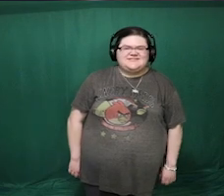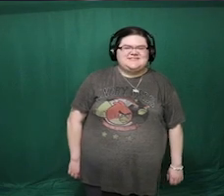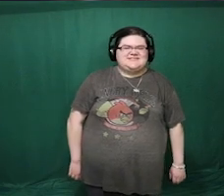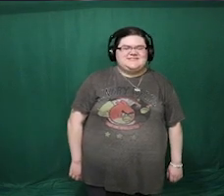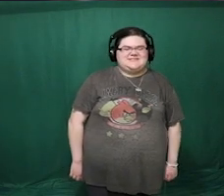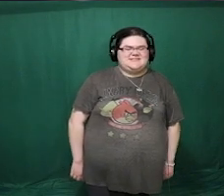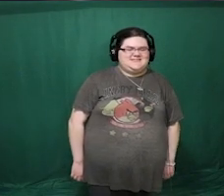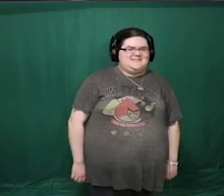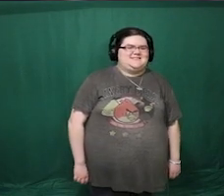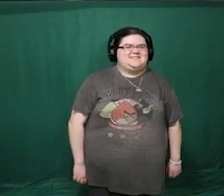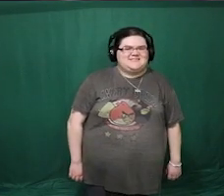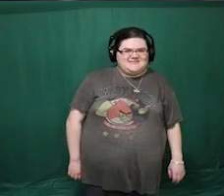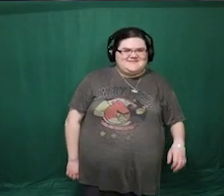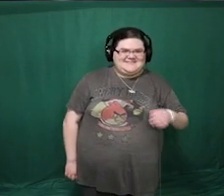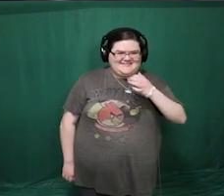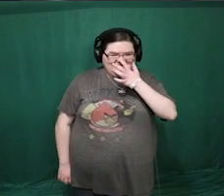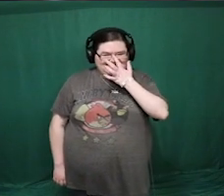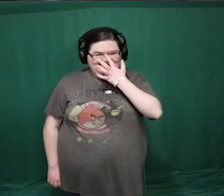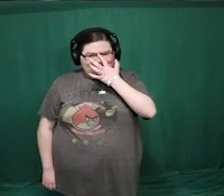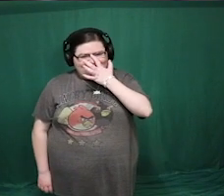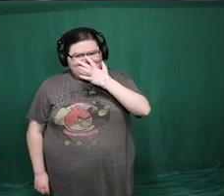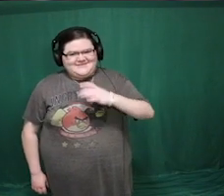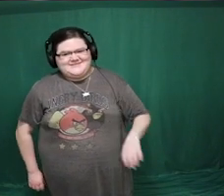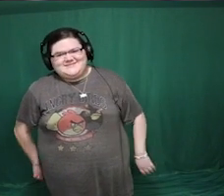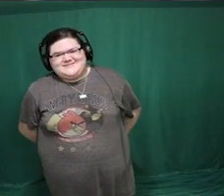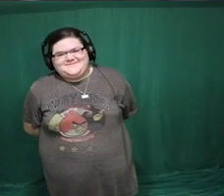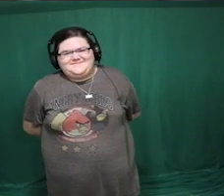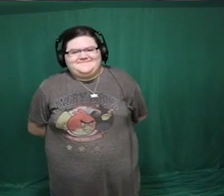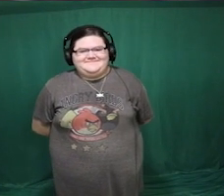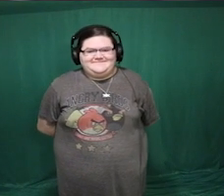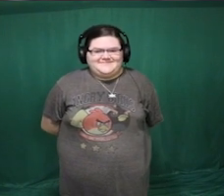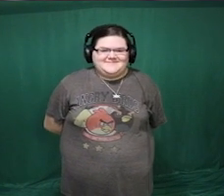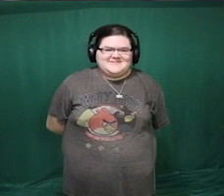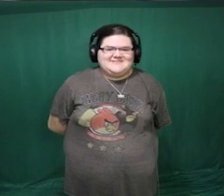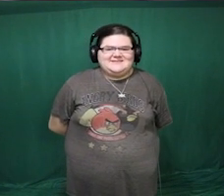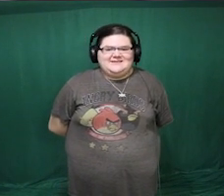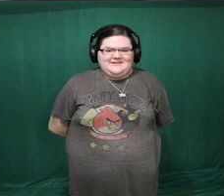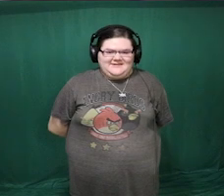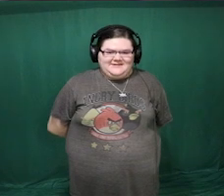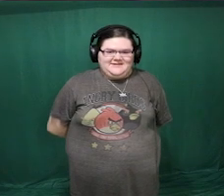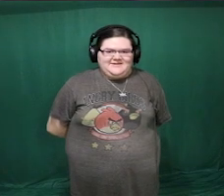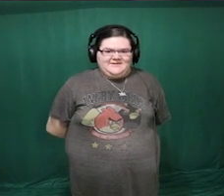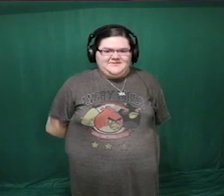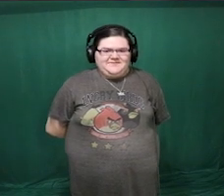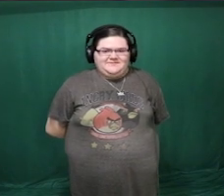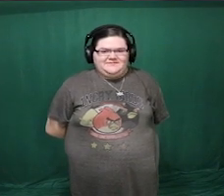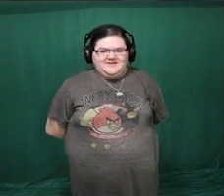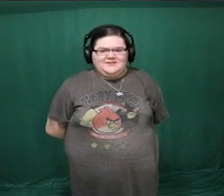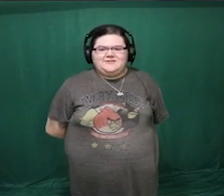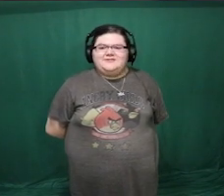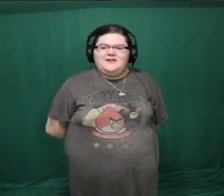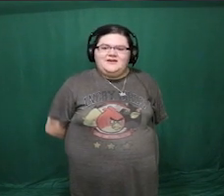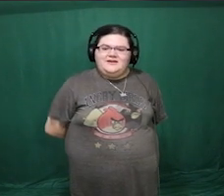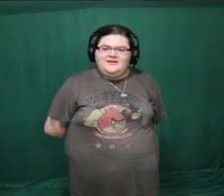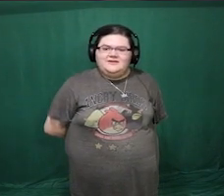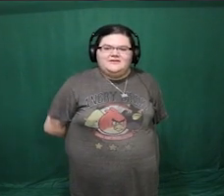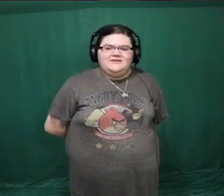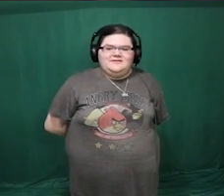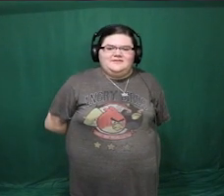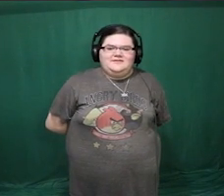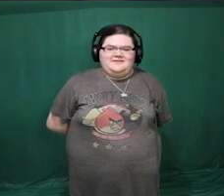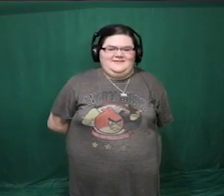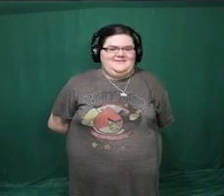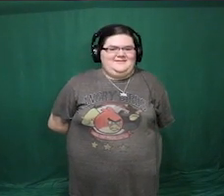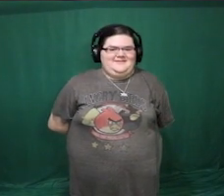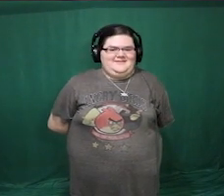Mozambique. Man's got shoes. Oh, yeah. I was that. Oh, yes. Damn it. And you got bonus points for that as well, no? Yeah. See? Yeah,